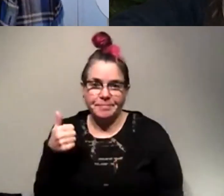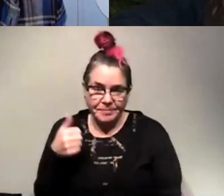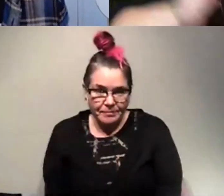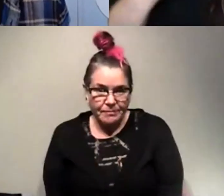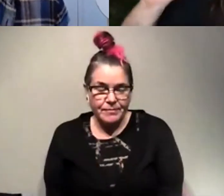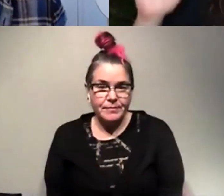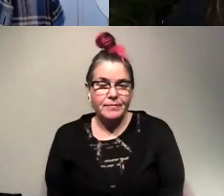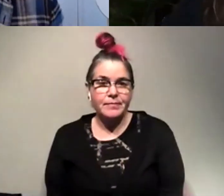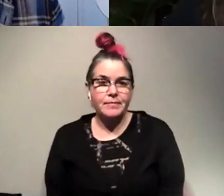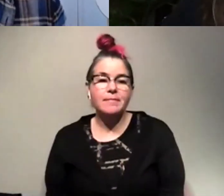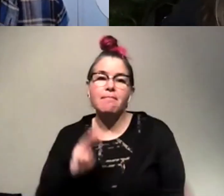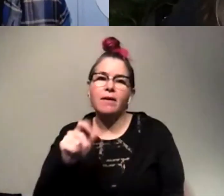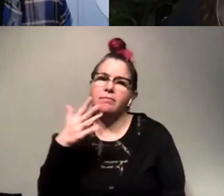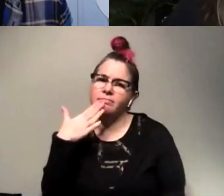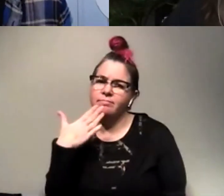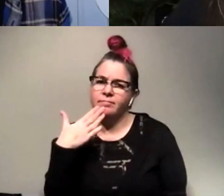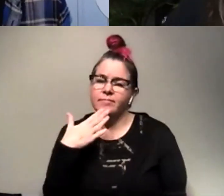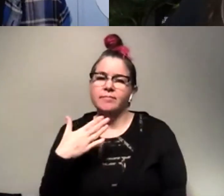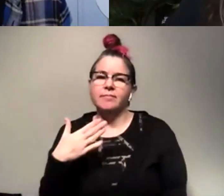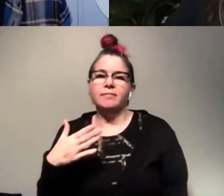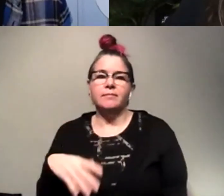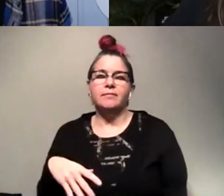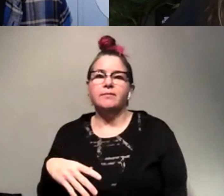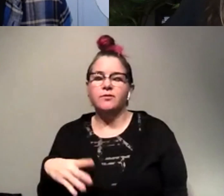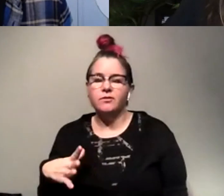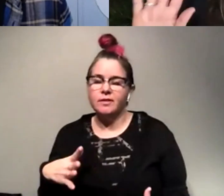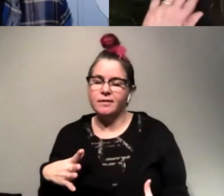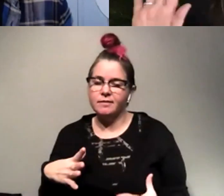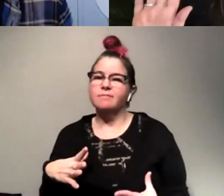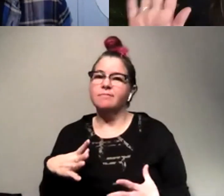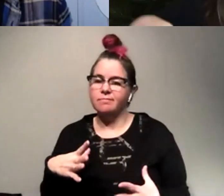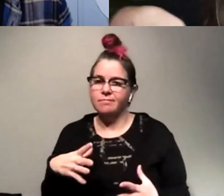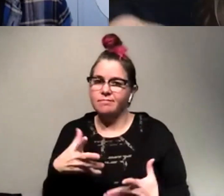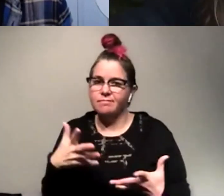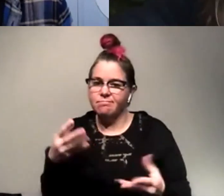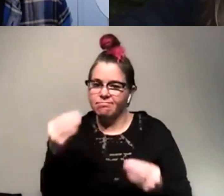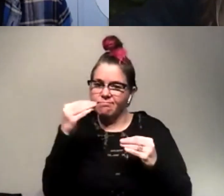And Michael, thank you for enlightening us on this topic. This was so